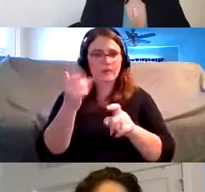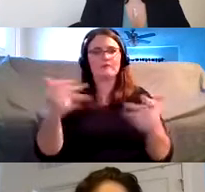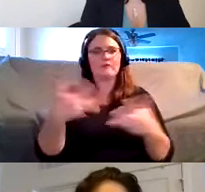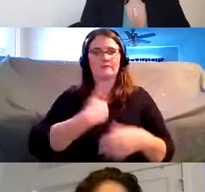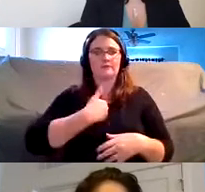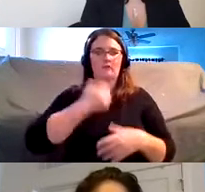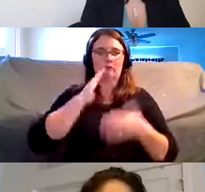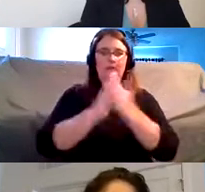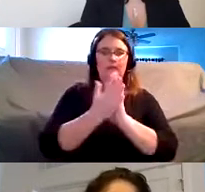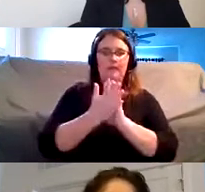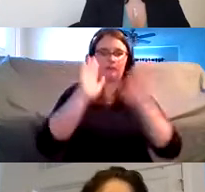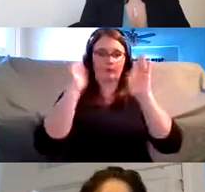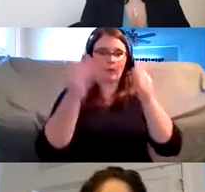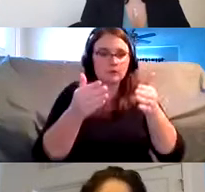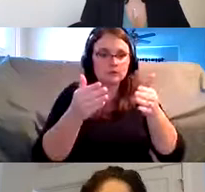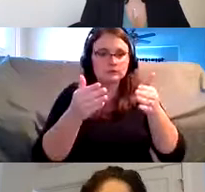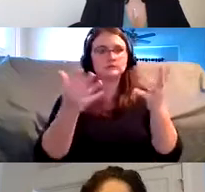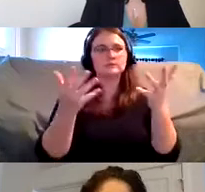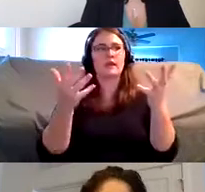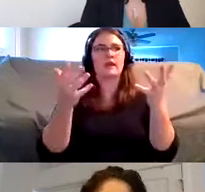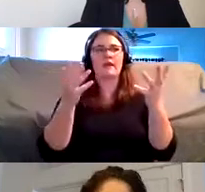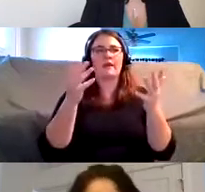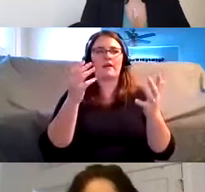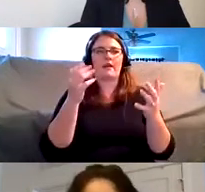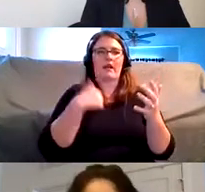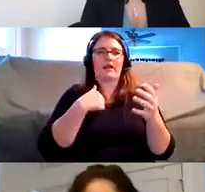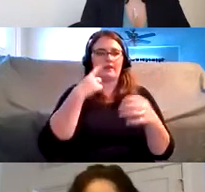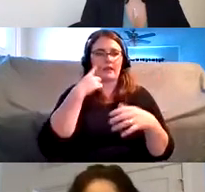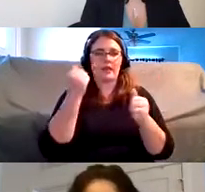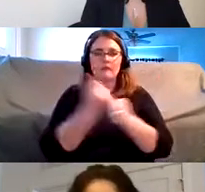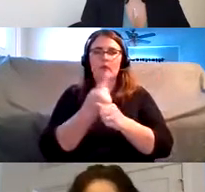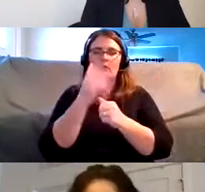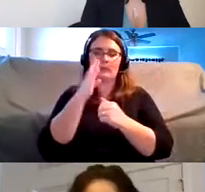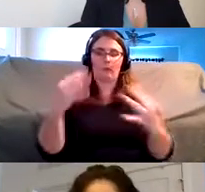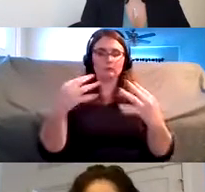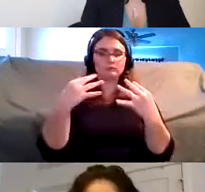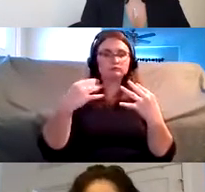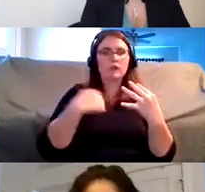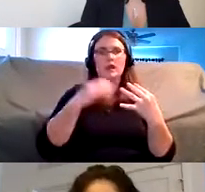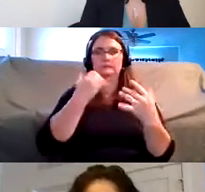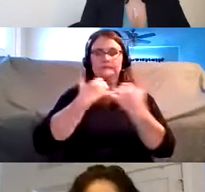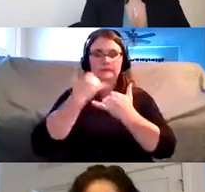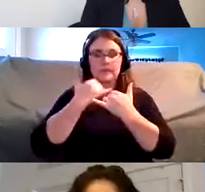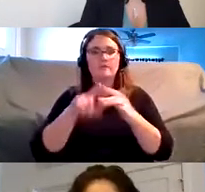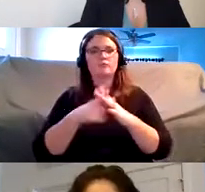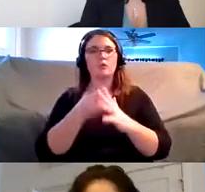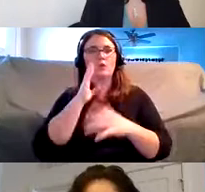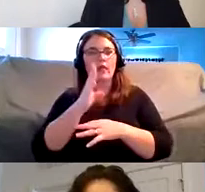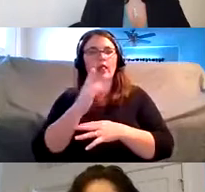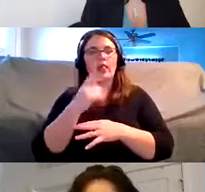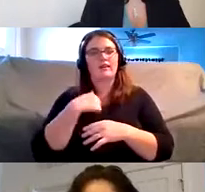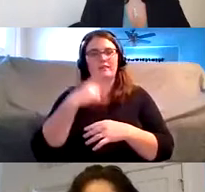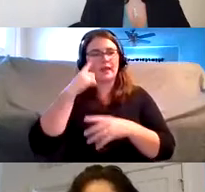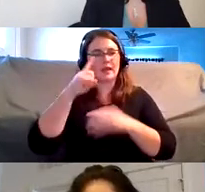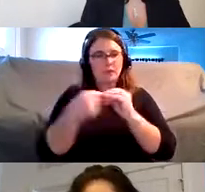Everyone's looking at me. I'm going to mess it up. I start overthinking. And the third one, which is I think the ones that hurt me the most,